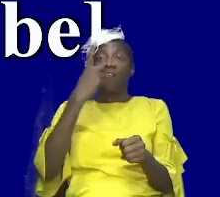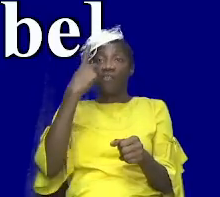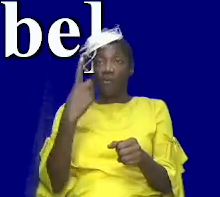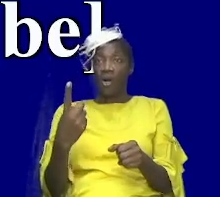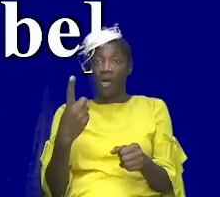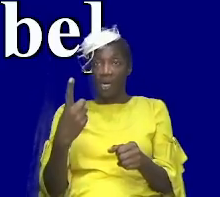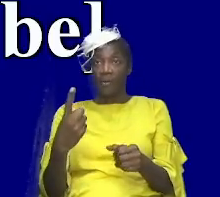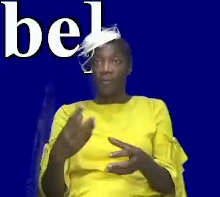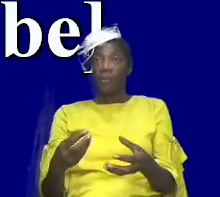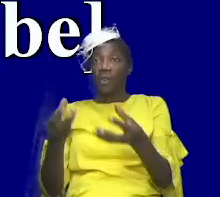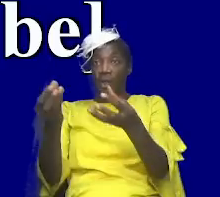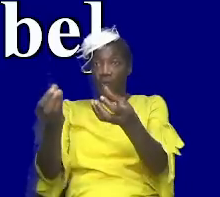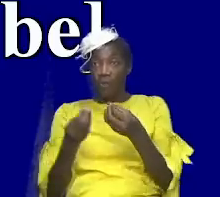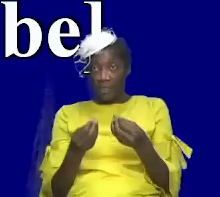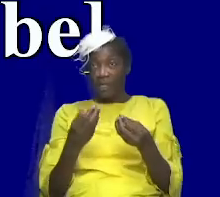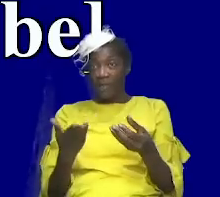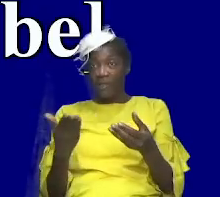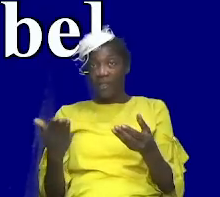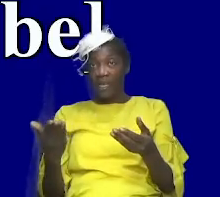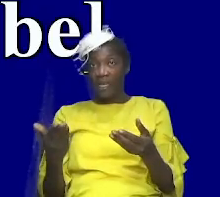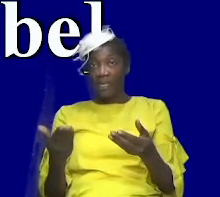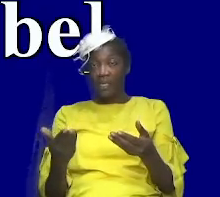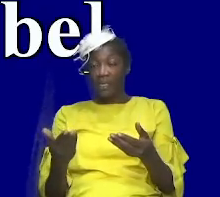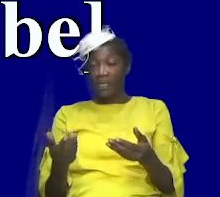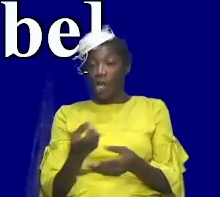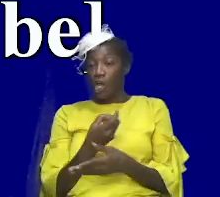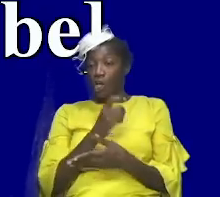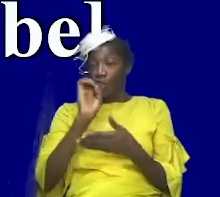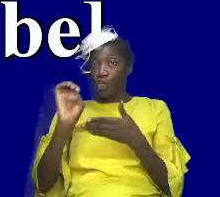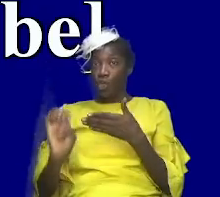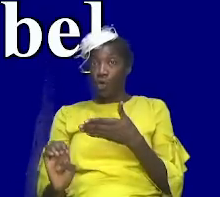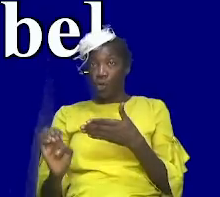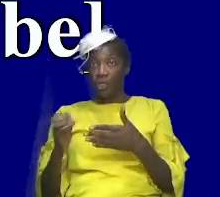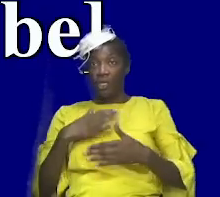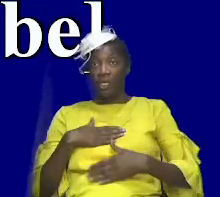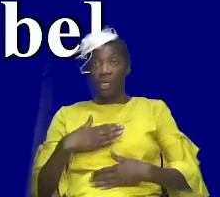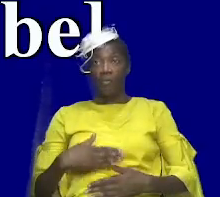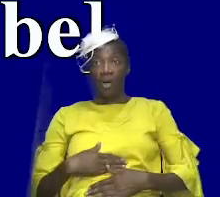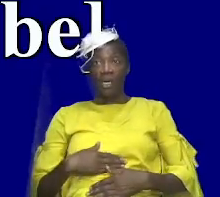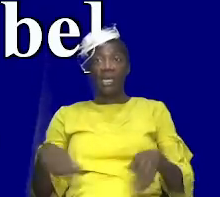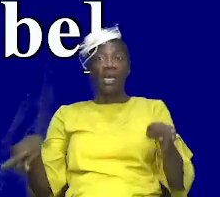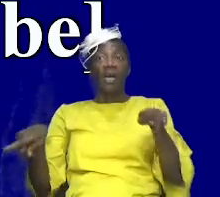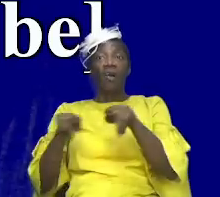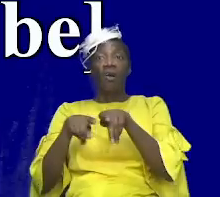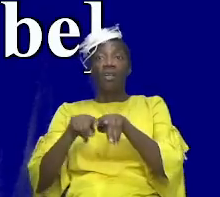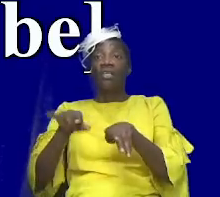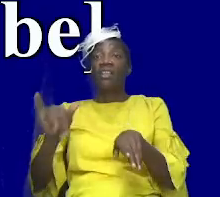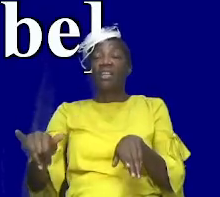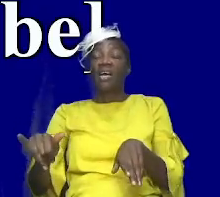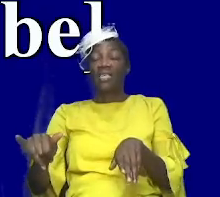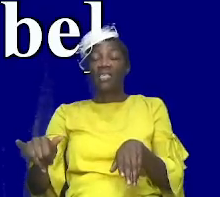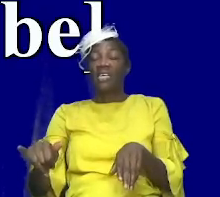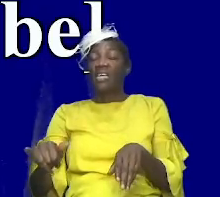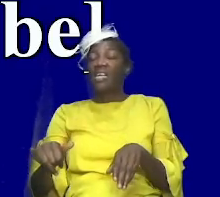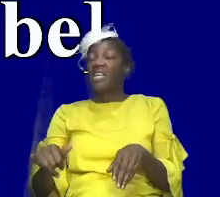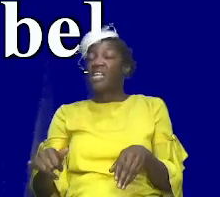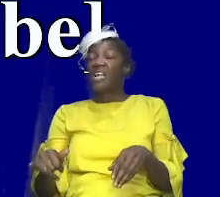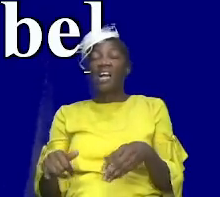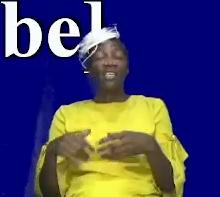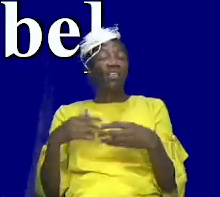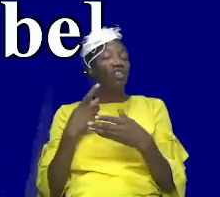man may receive the things done in his body according to that he hath